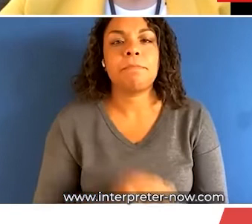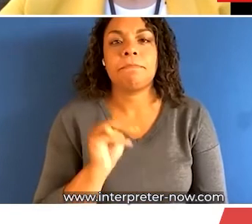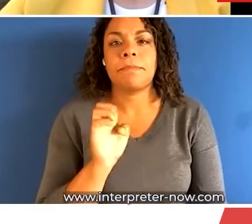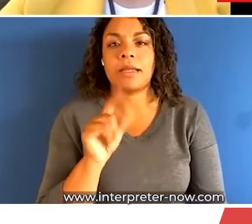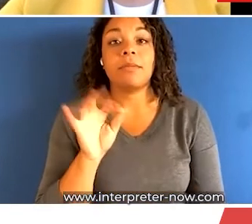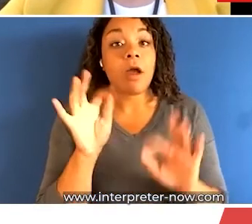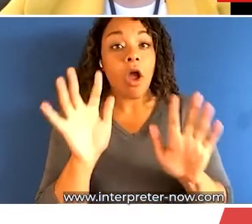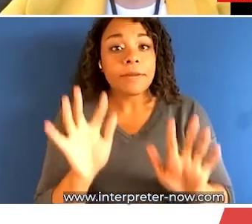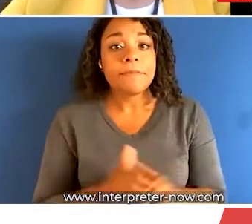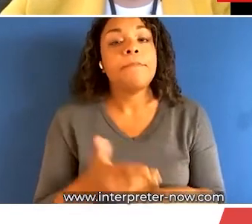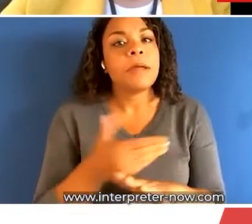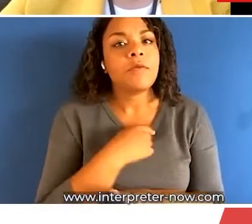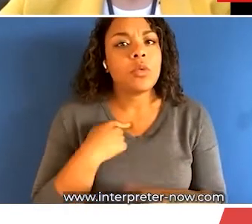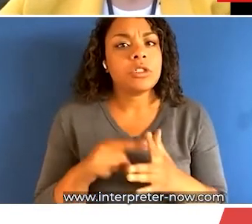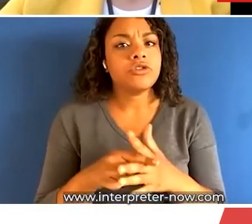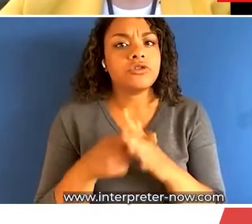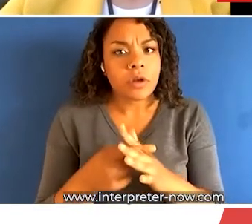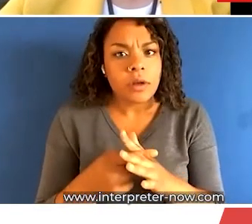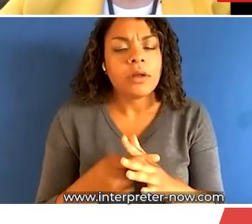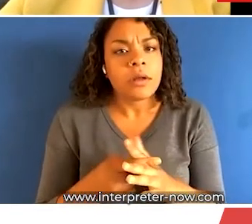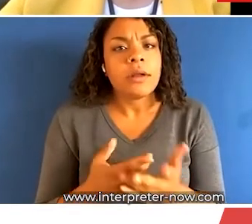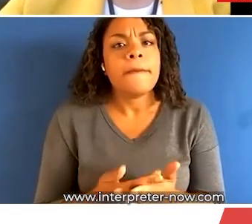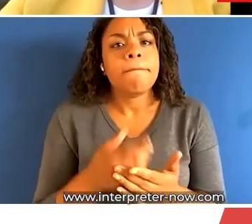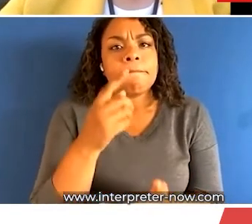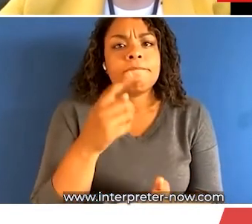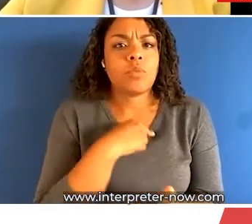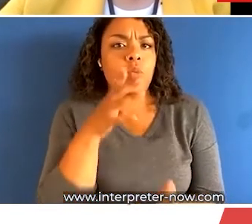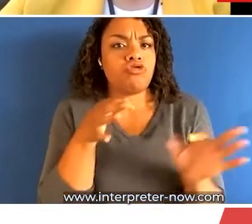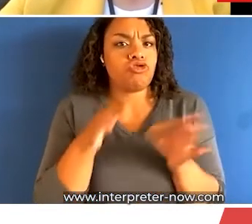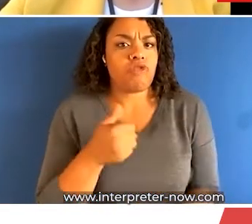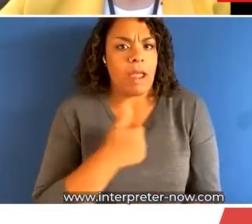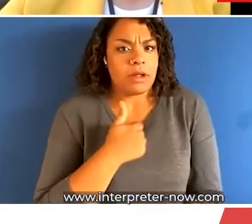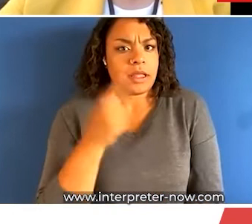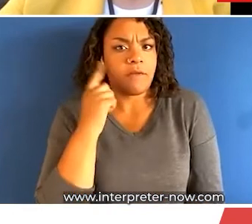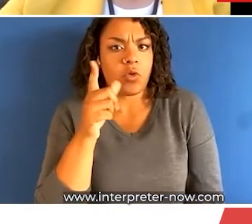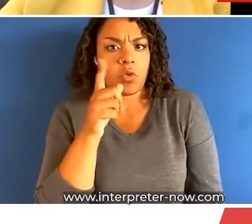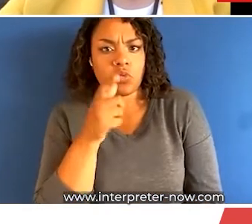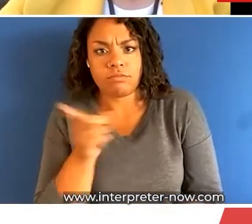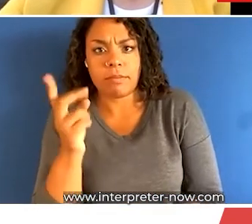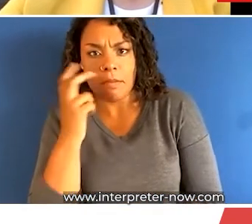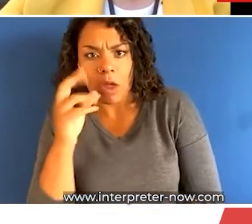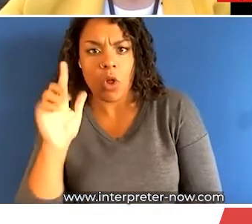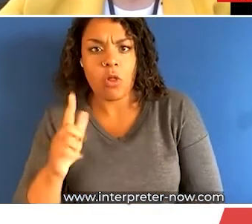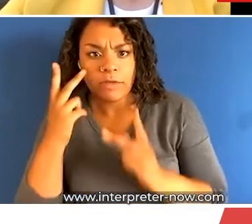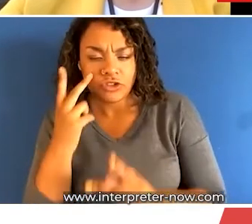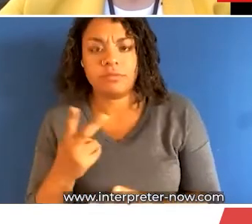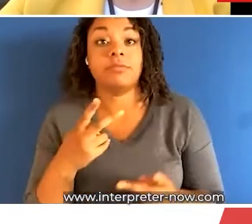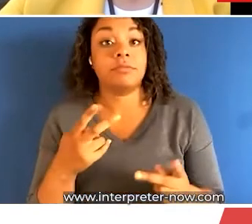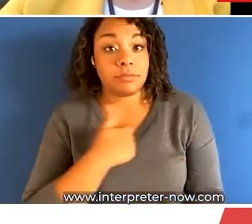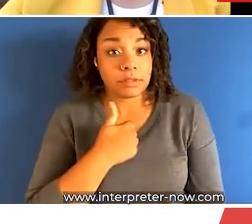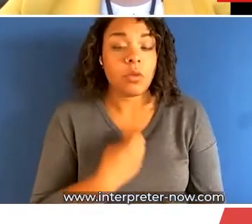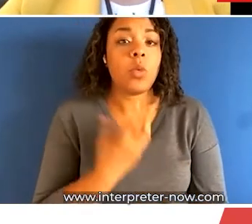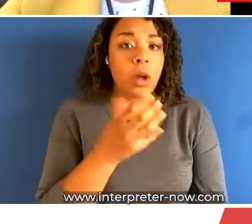we get started in our conversation, please join me in describing ourselves for anybody who's blind or low vision. And I'll start. I'm a